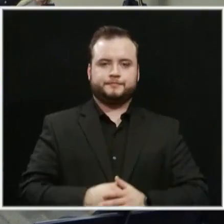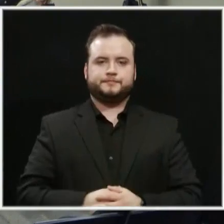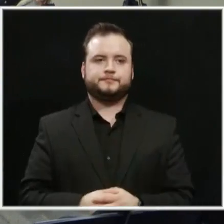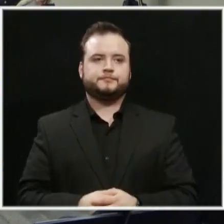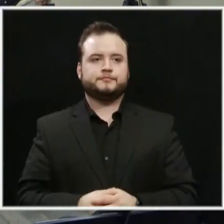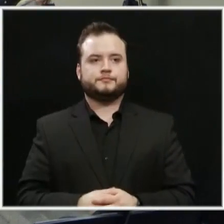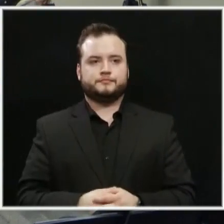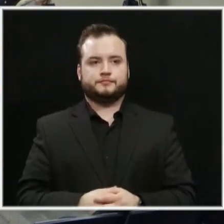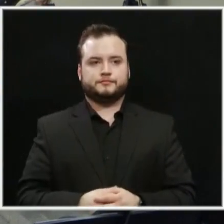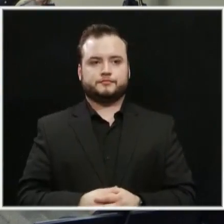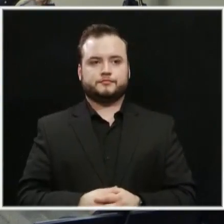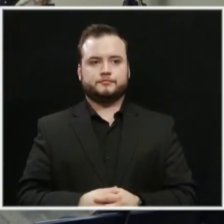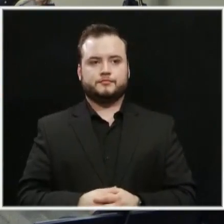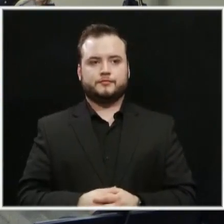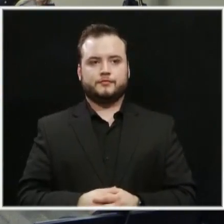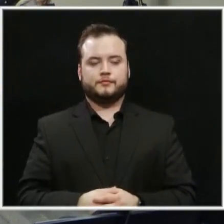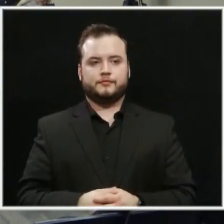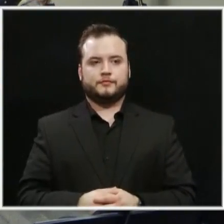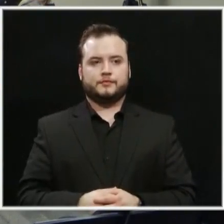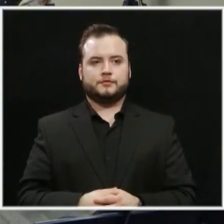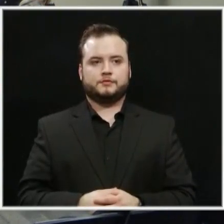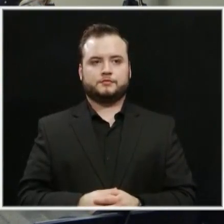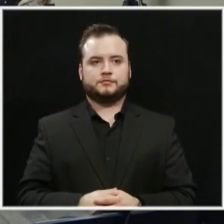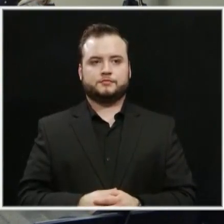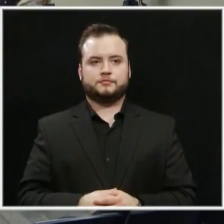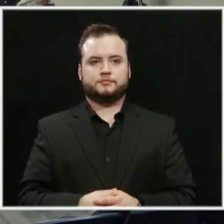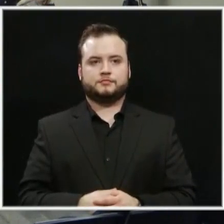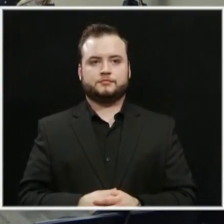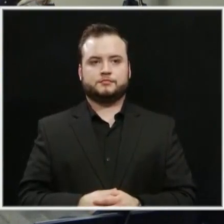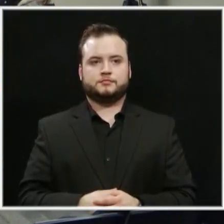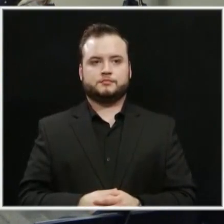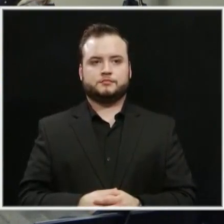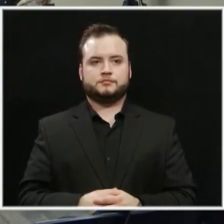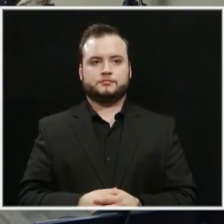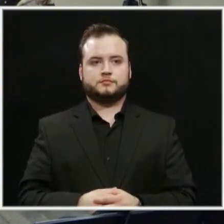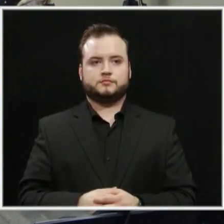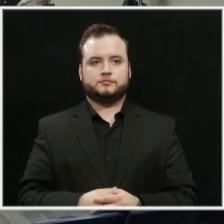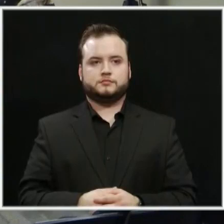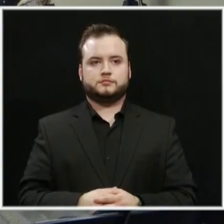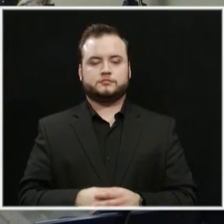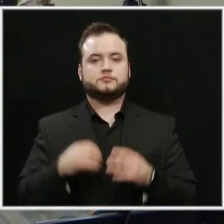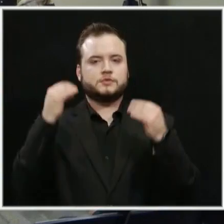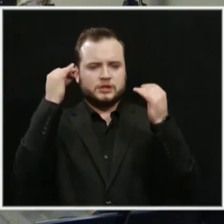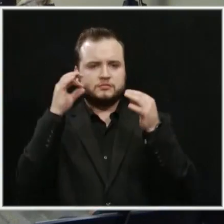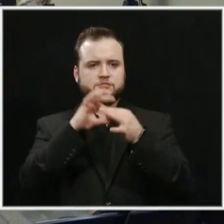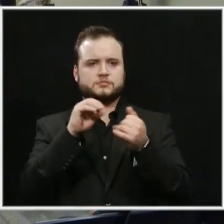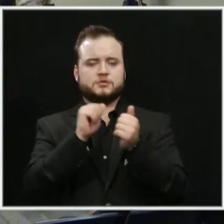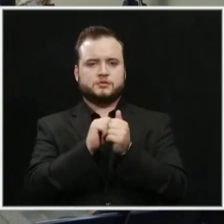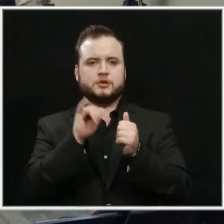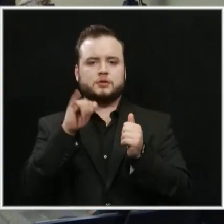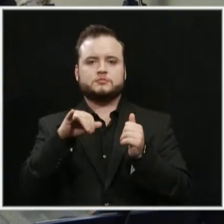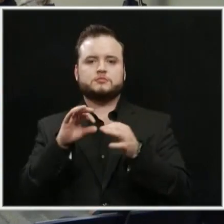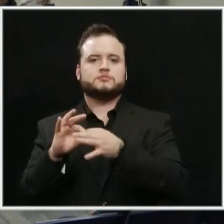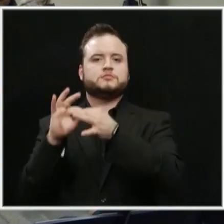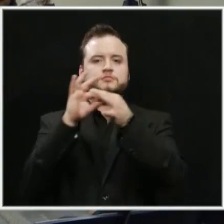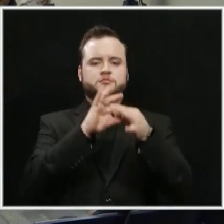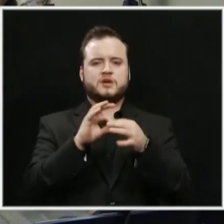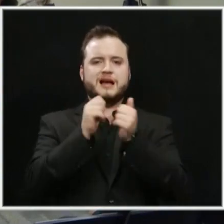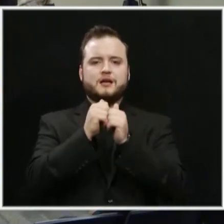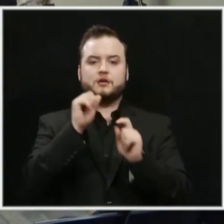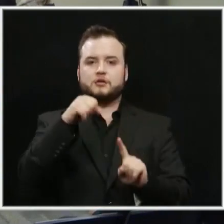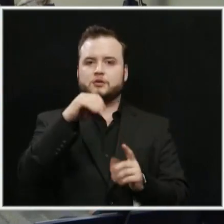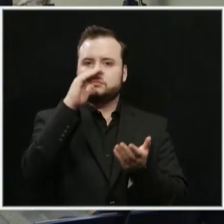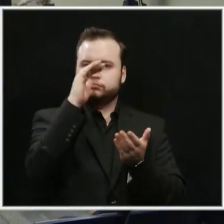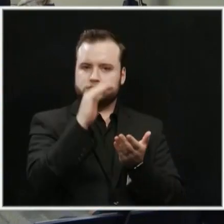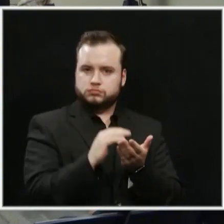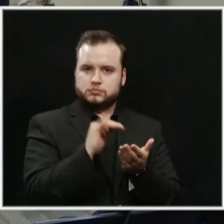this has to do with thinking about coordinating as you relax your orders. and he asks, if the stay-at-home order lapses